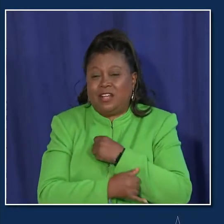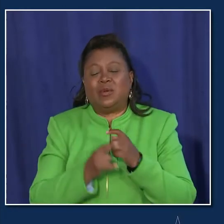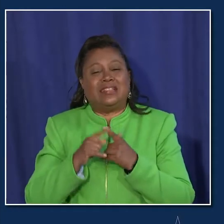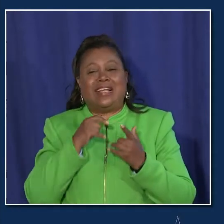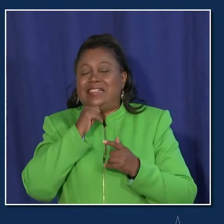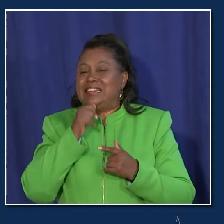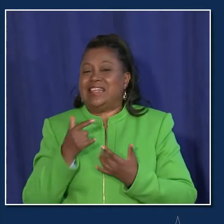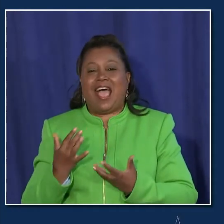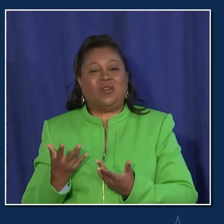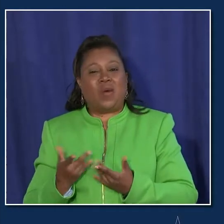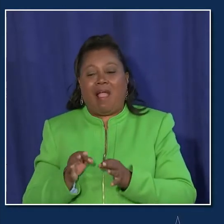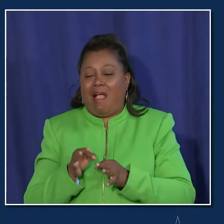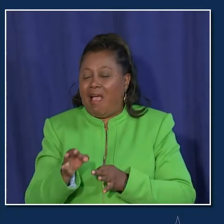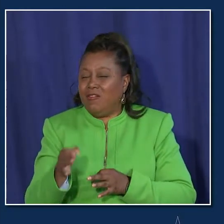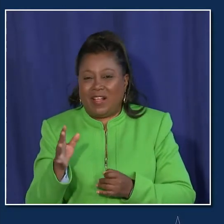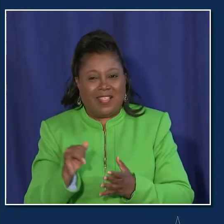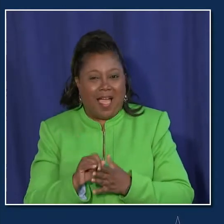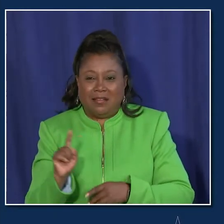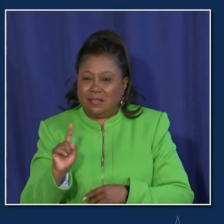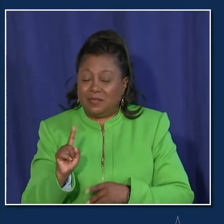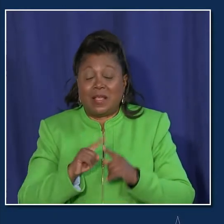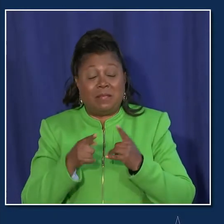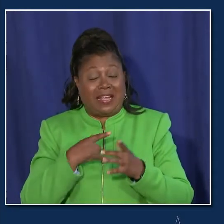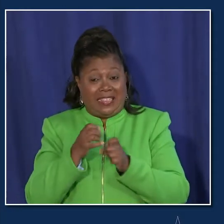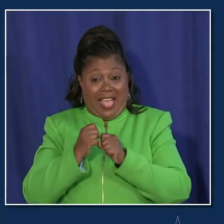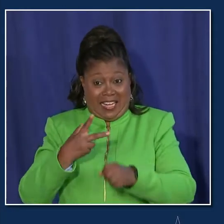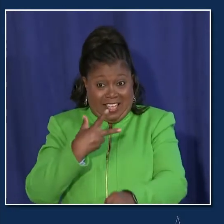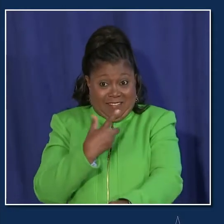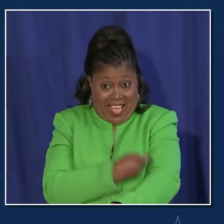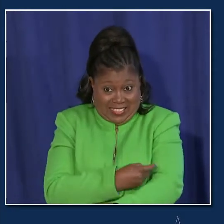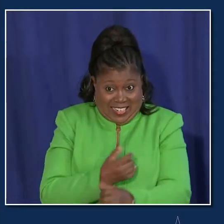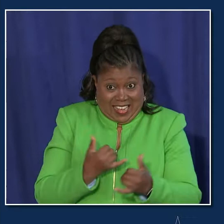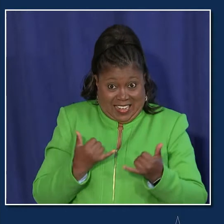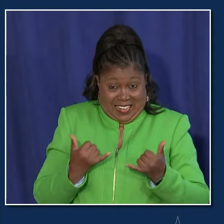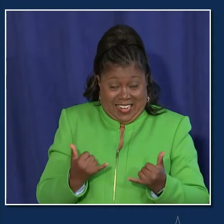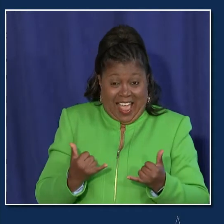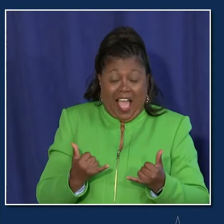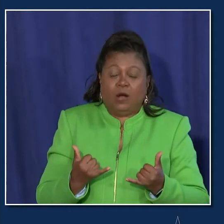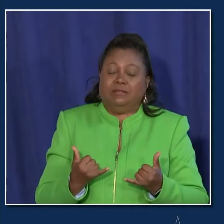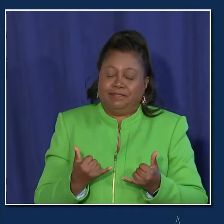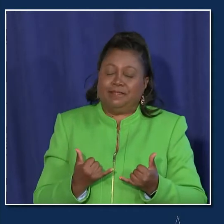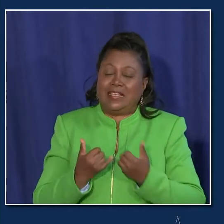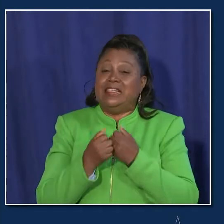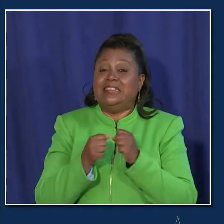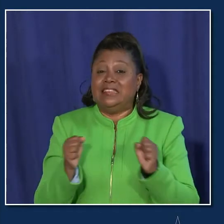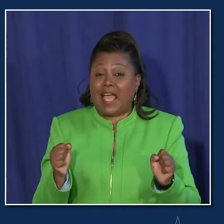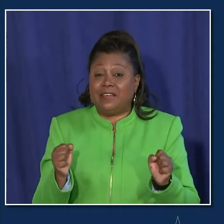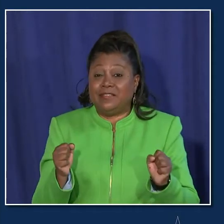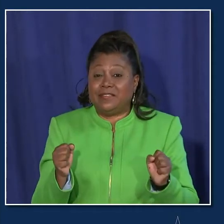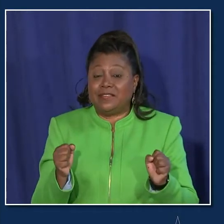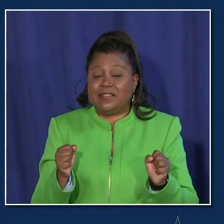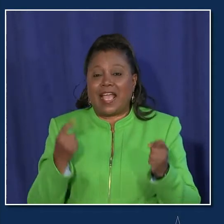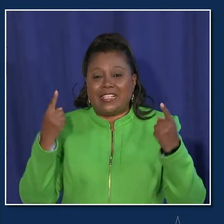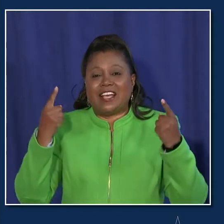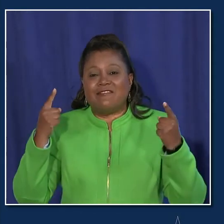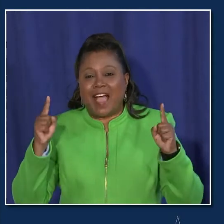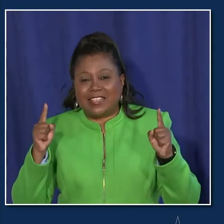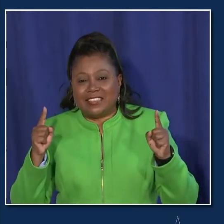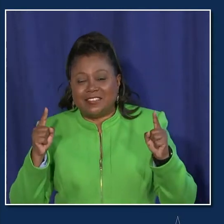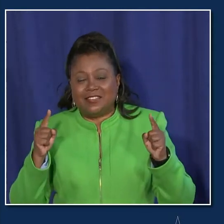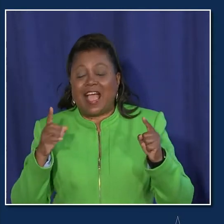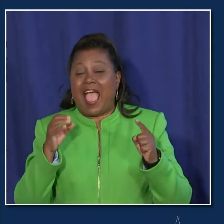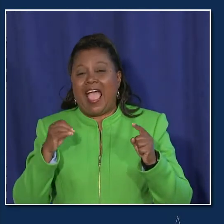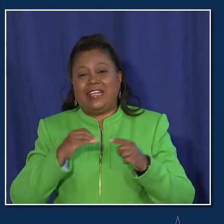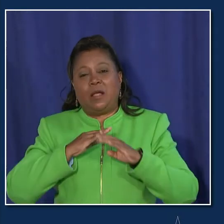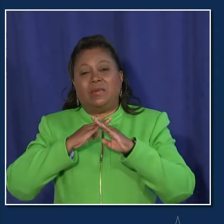let's not wait for that, because getting vaccinated now is safe, it's effective,